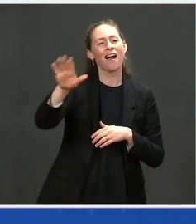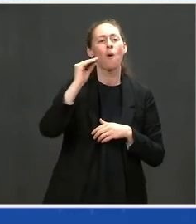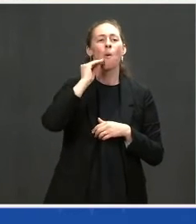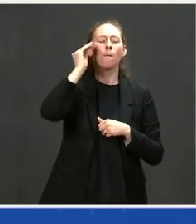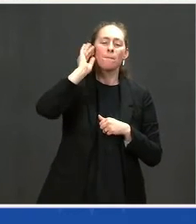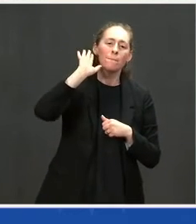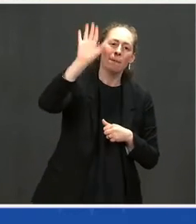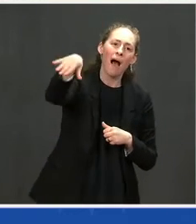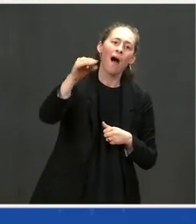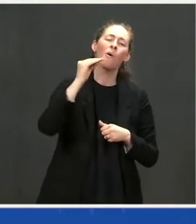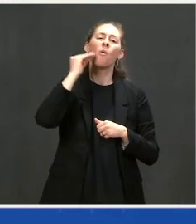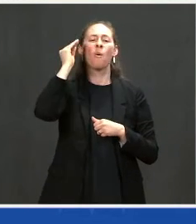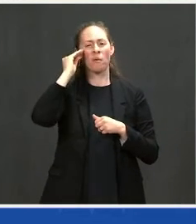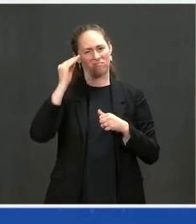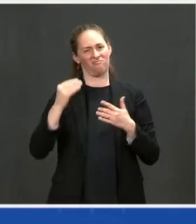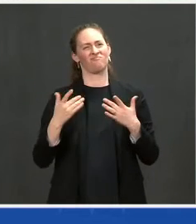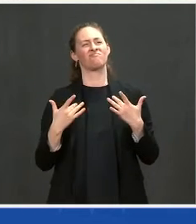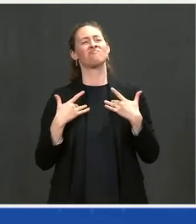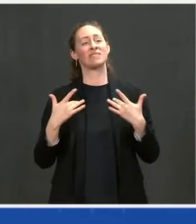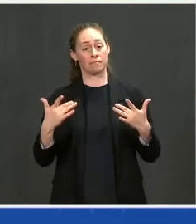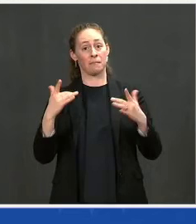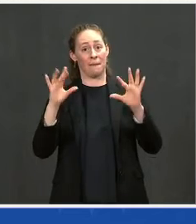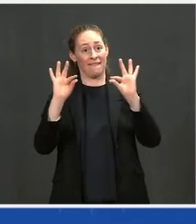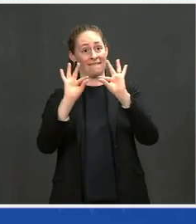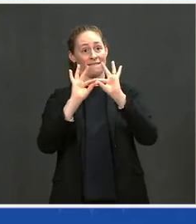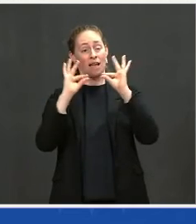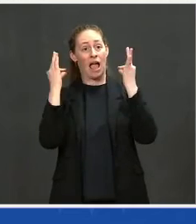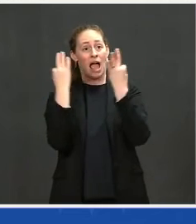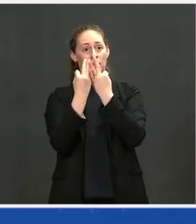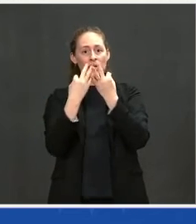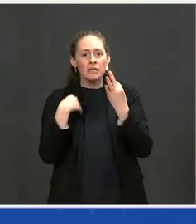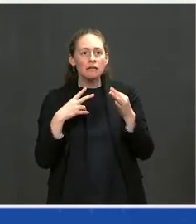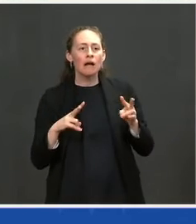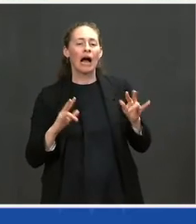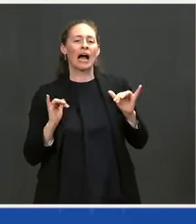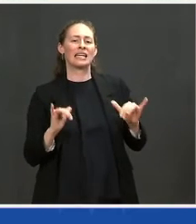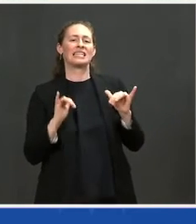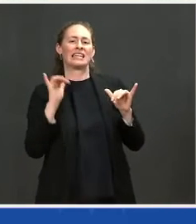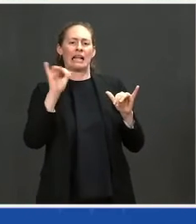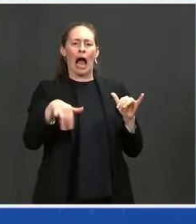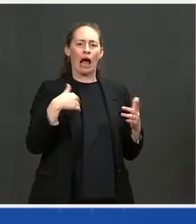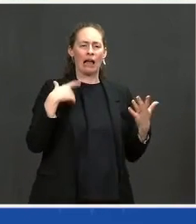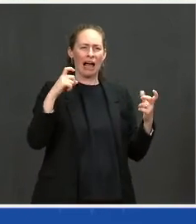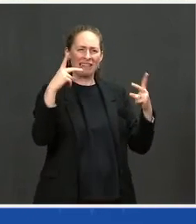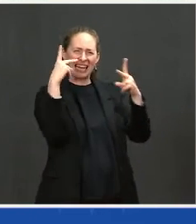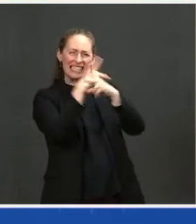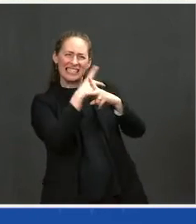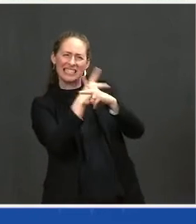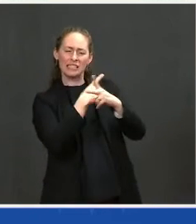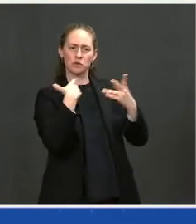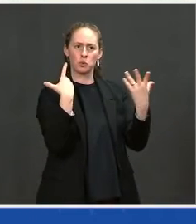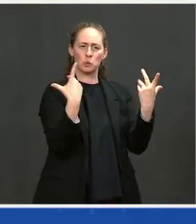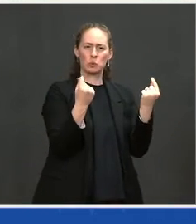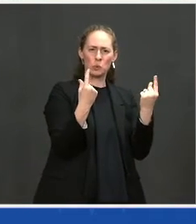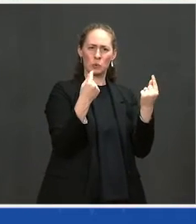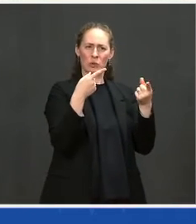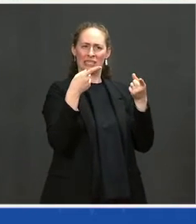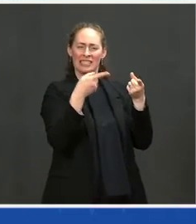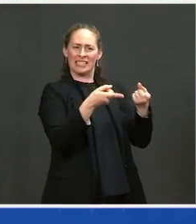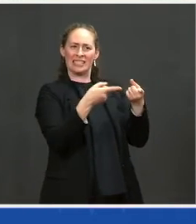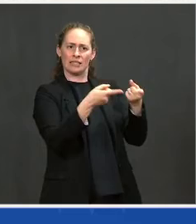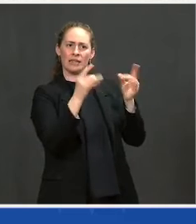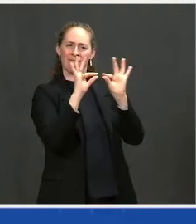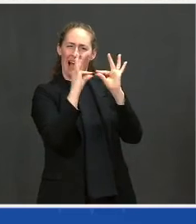of the families that are coming. We're trying to work out now with Mexico their willingness to take more of those families back.